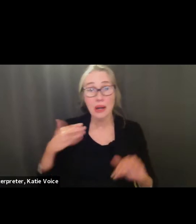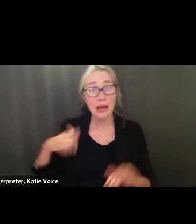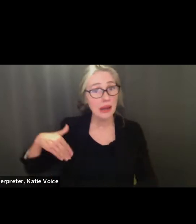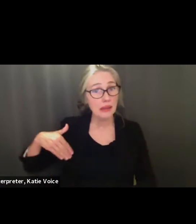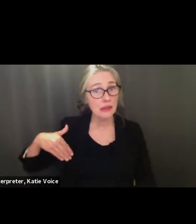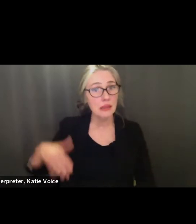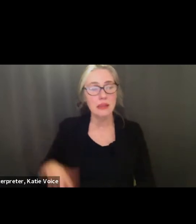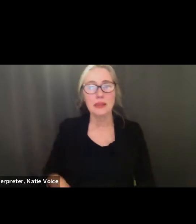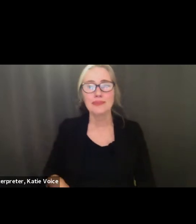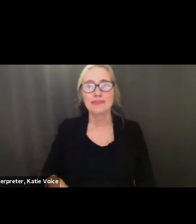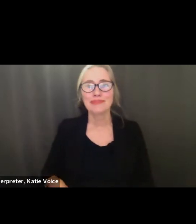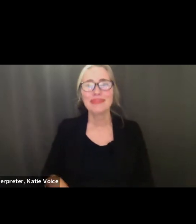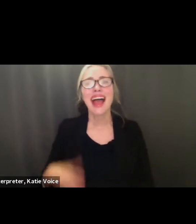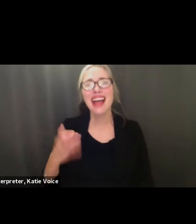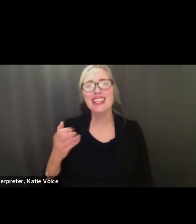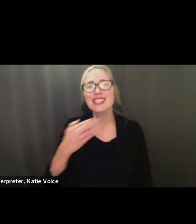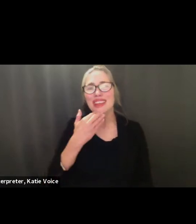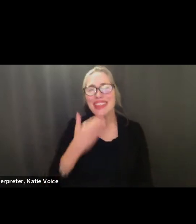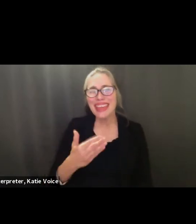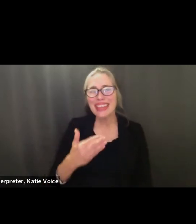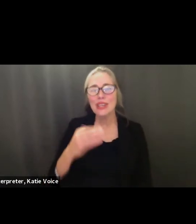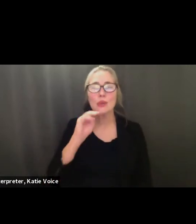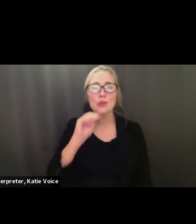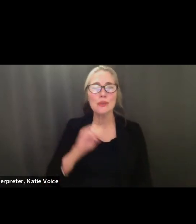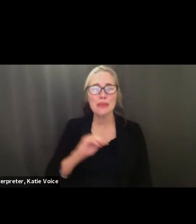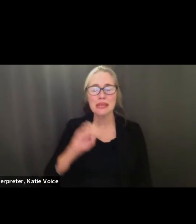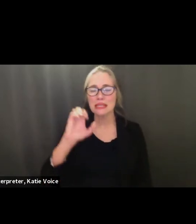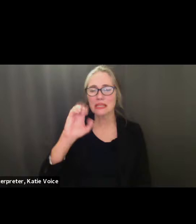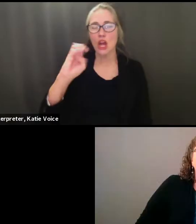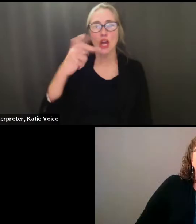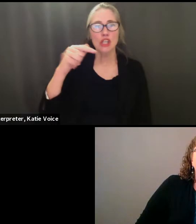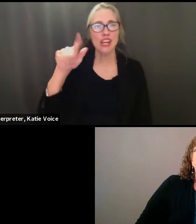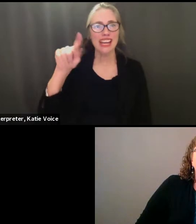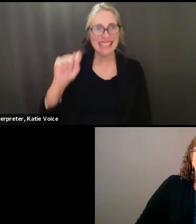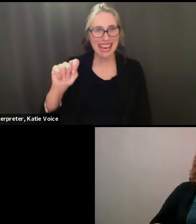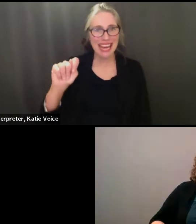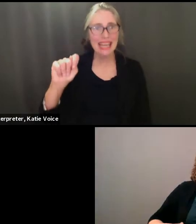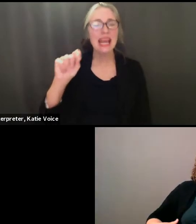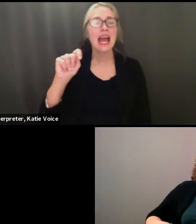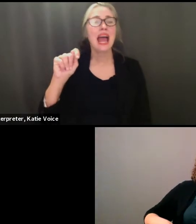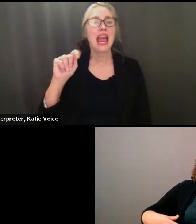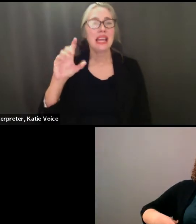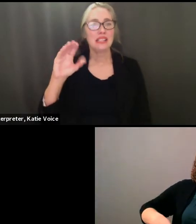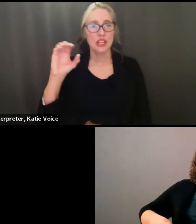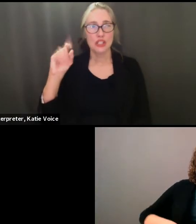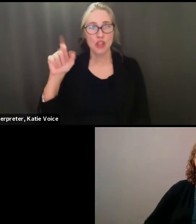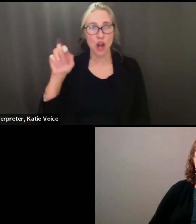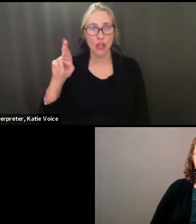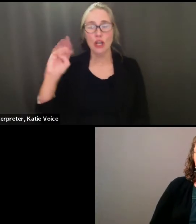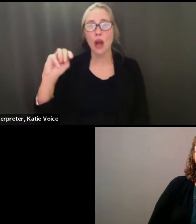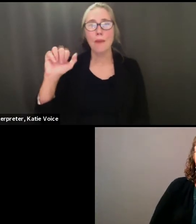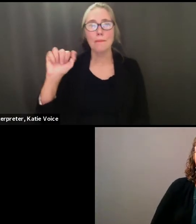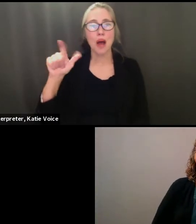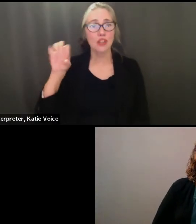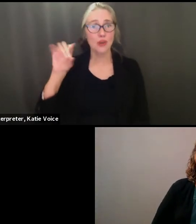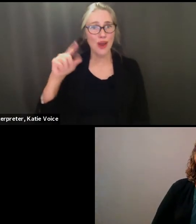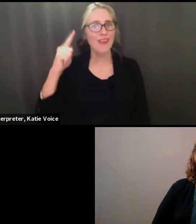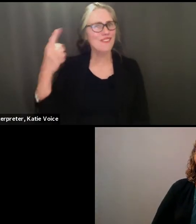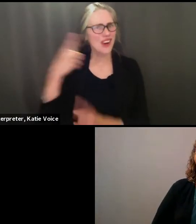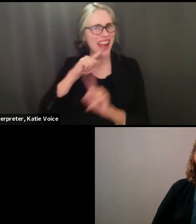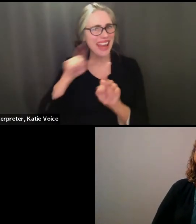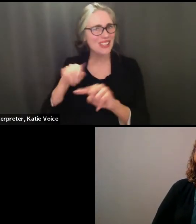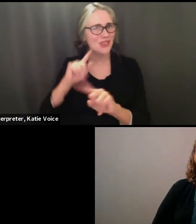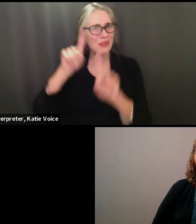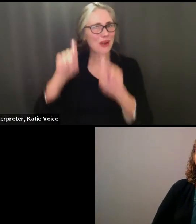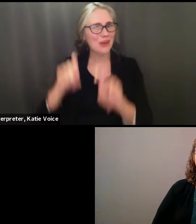Just want to say thank you to Ms. Chate and Dr. Maldonado for answering all my questions. I had several questions that have been answered, so thank you